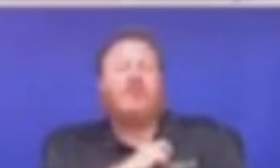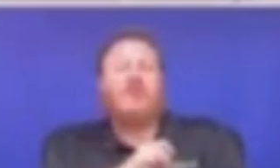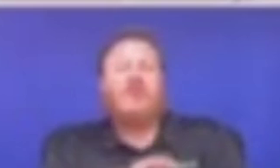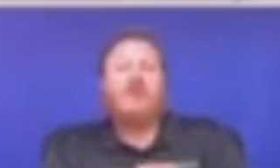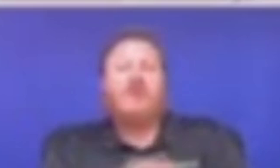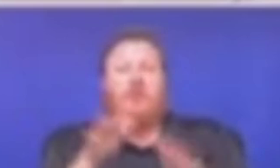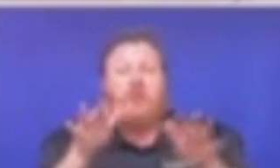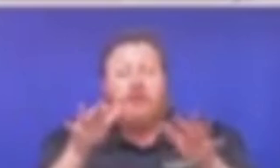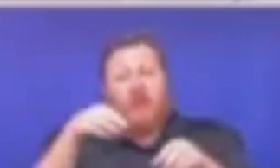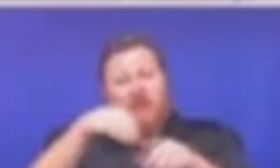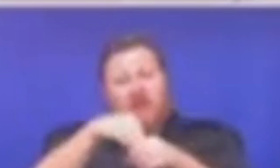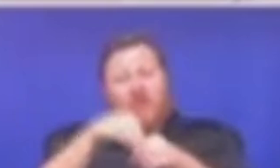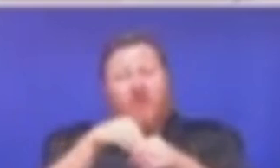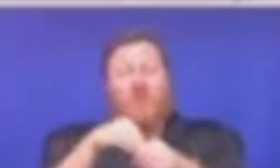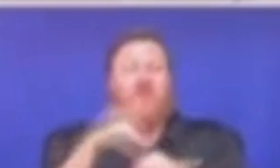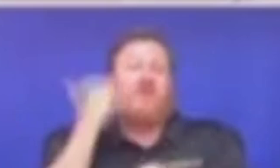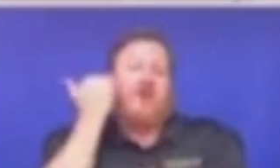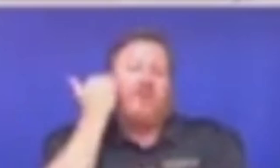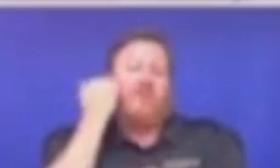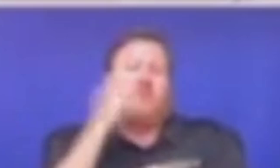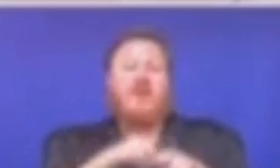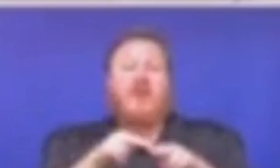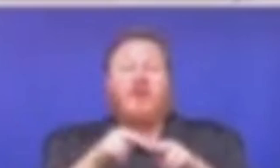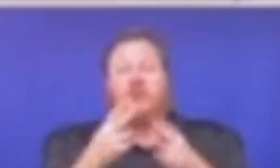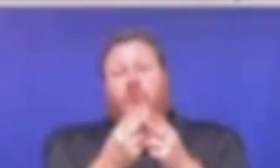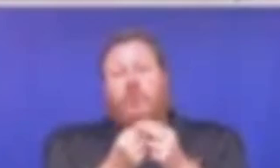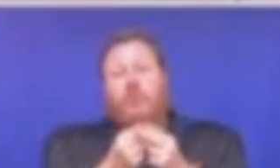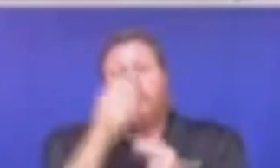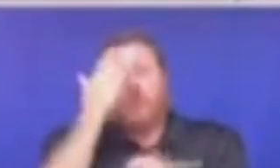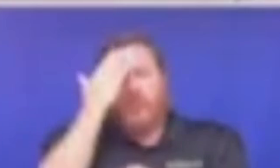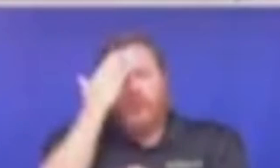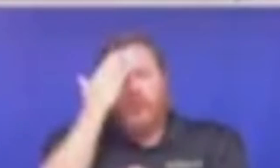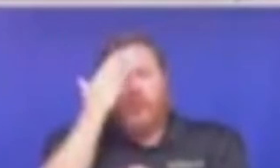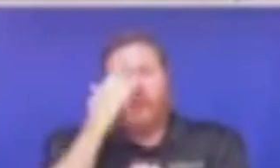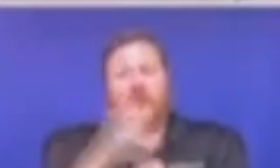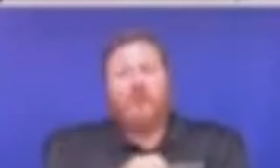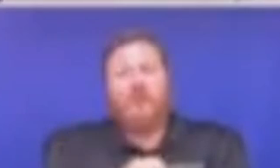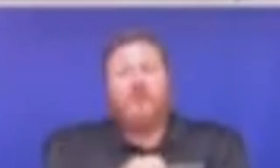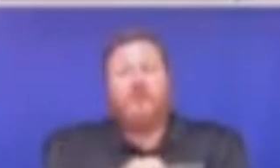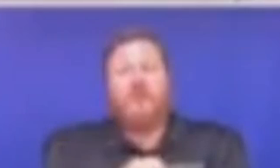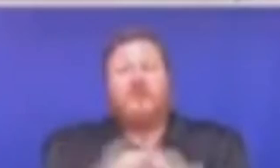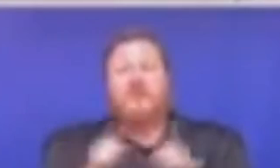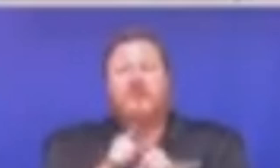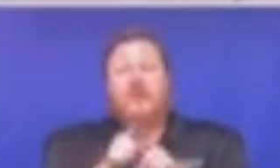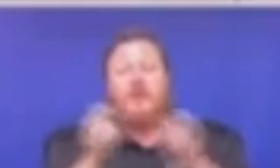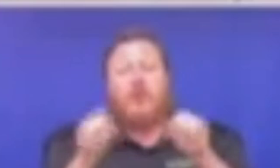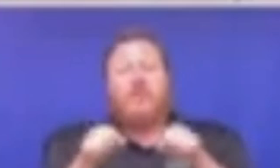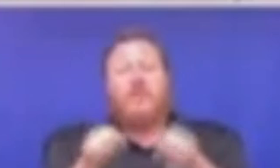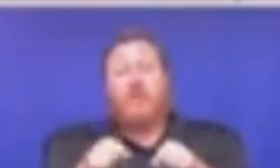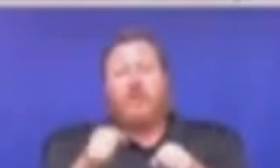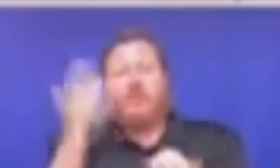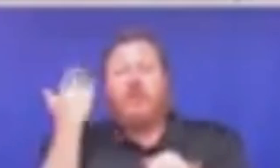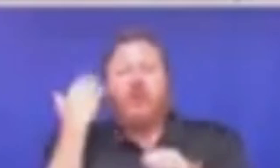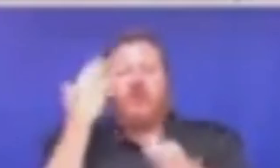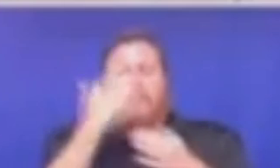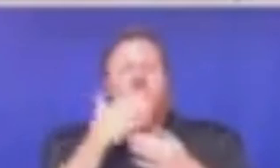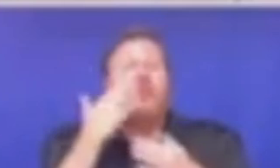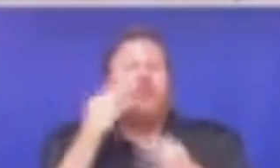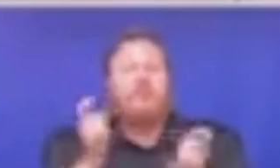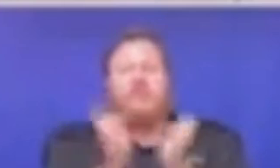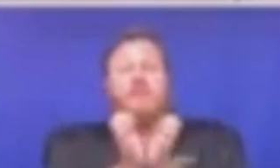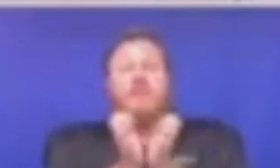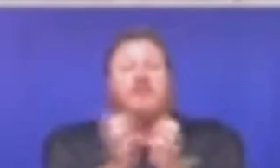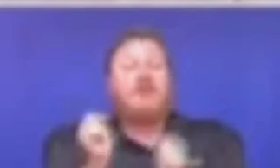are involved in a government of national unity know, and this was also confirmed last night when I met all the parties,